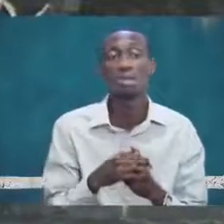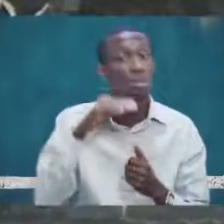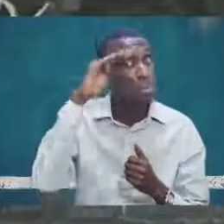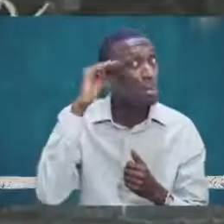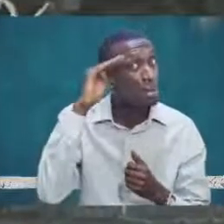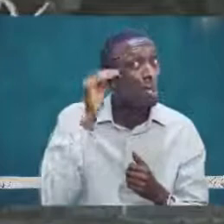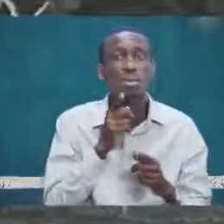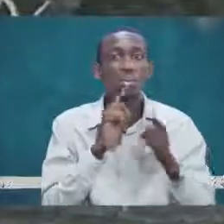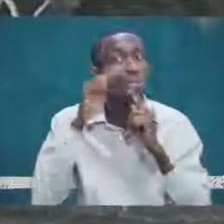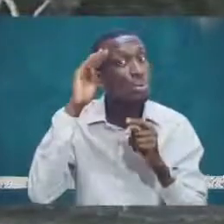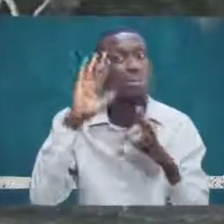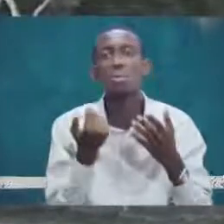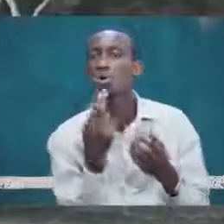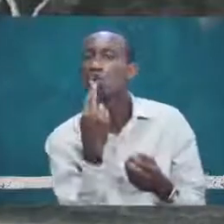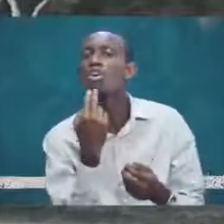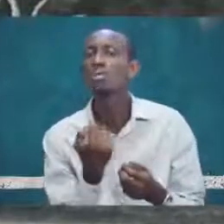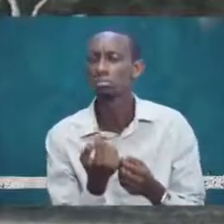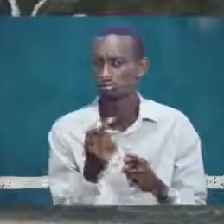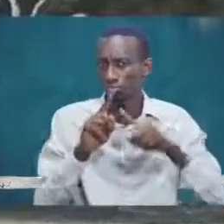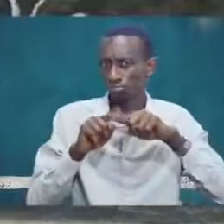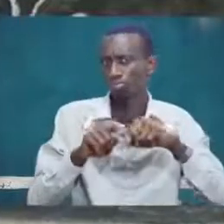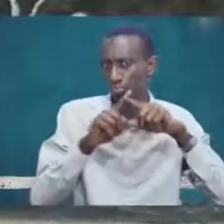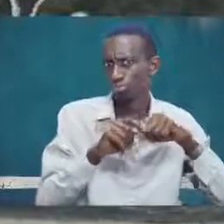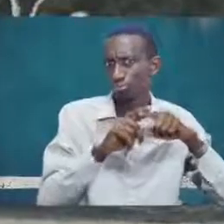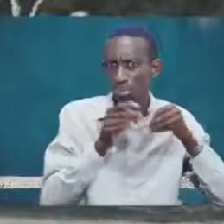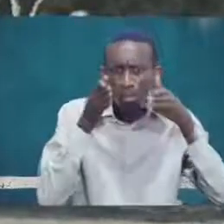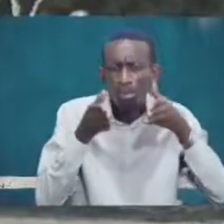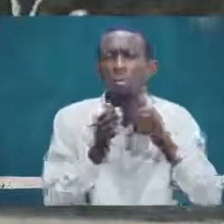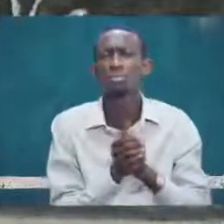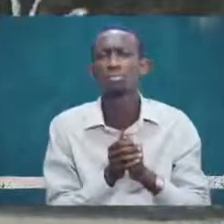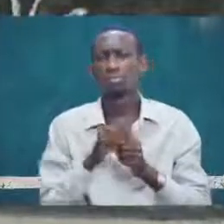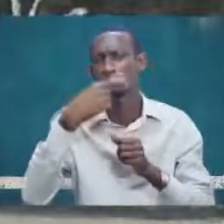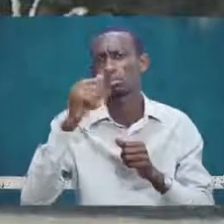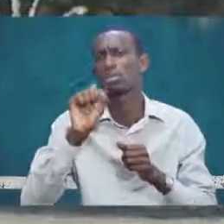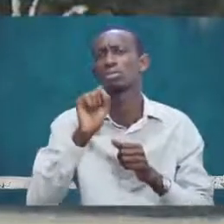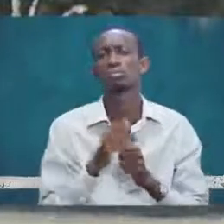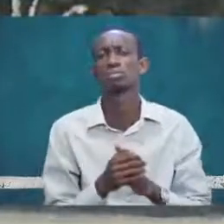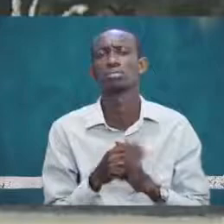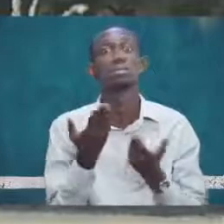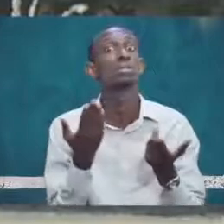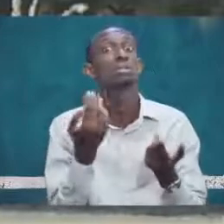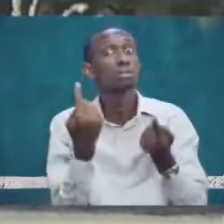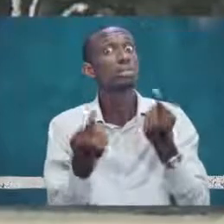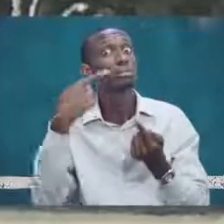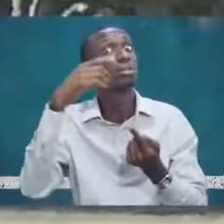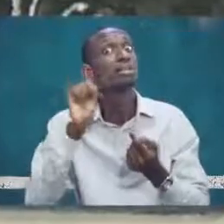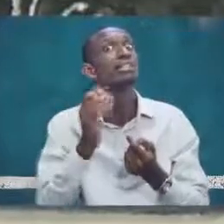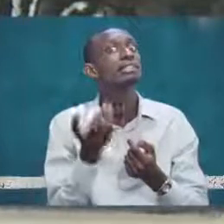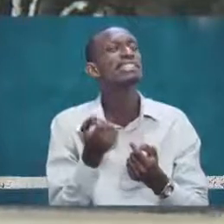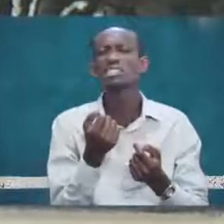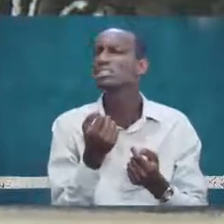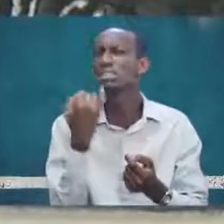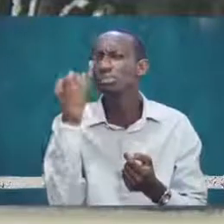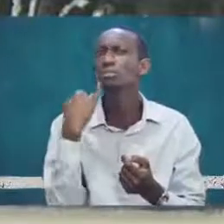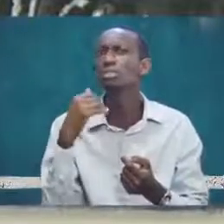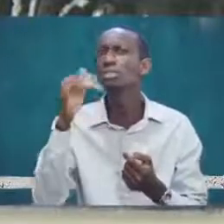depends on the concentration of the gas or even the nature of the gas. There are some gases which are strongly acidic and